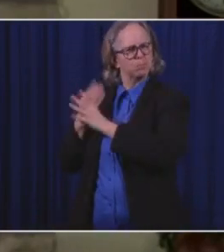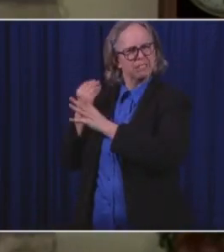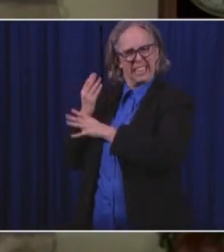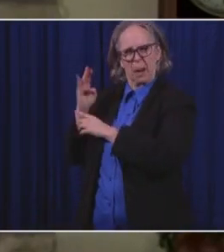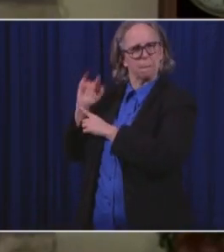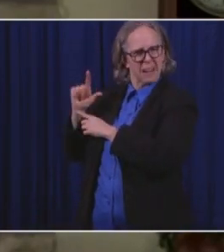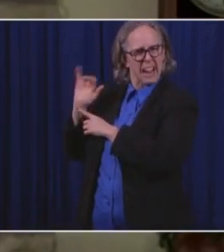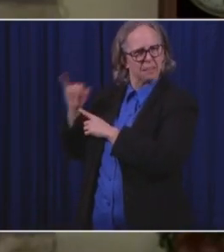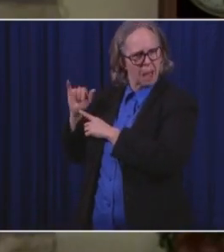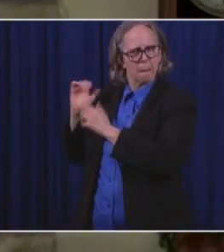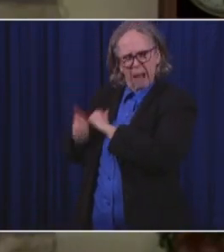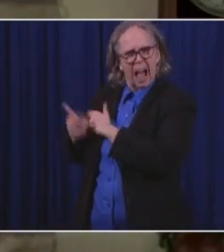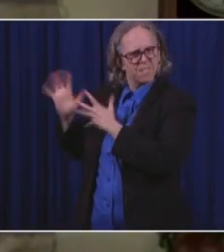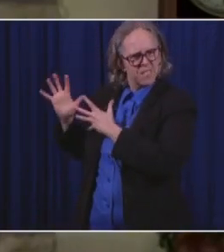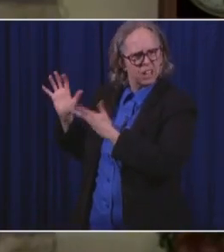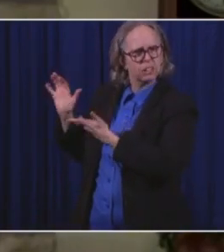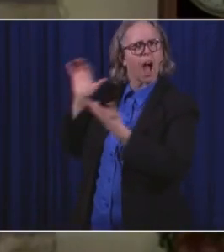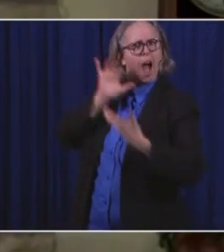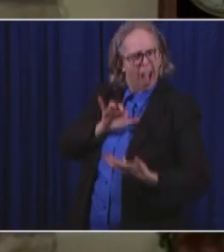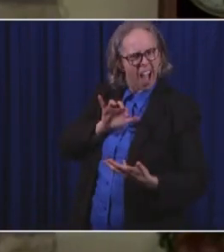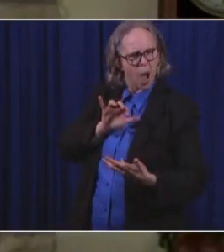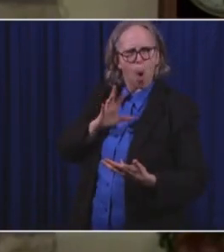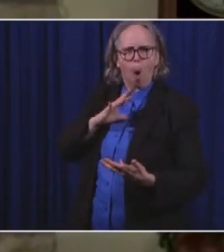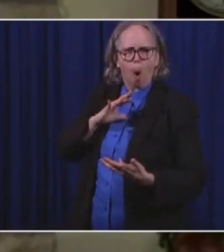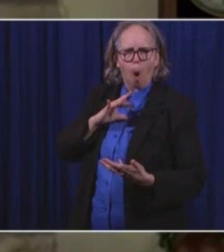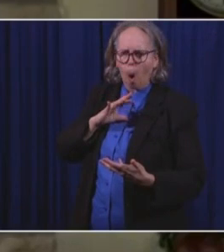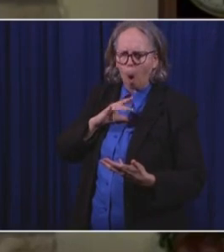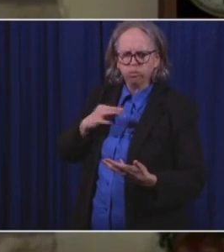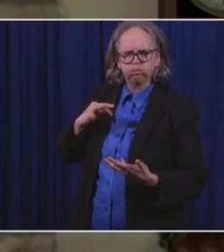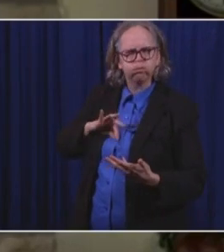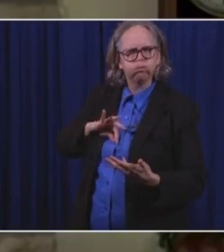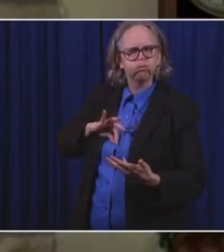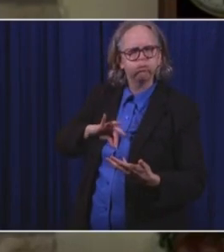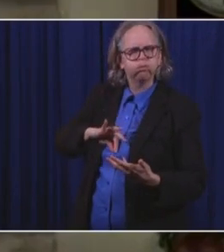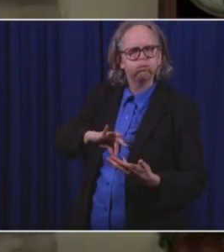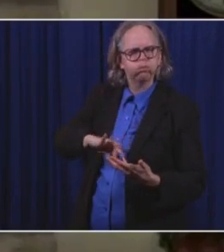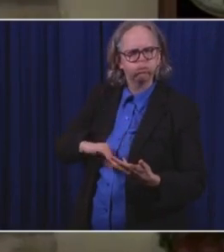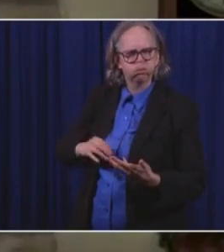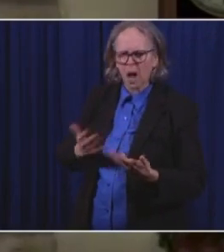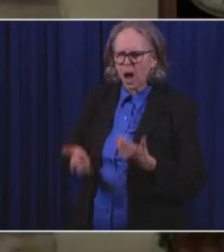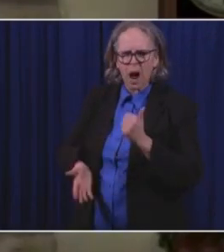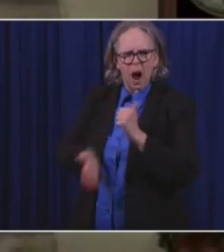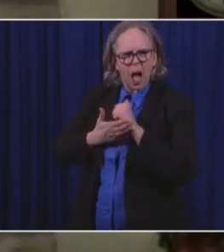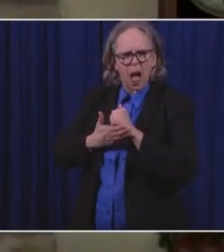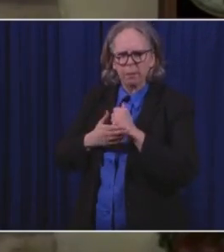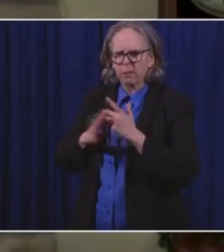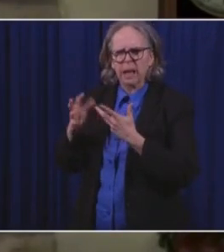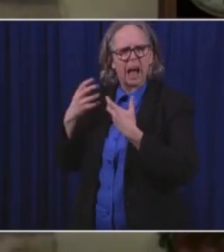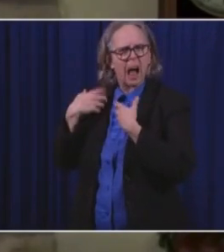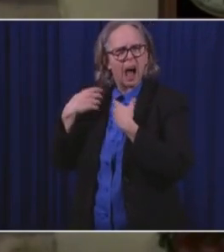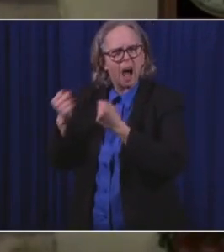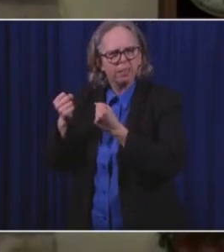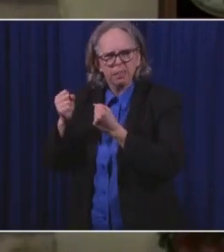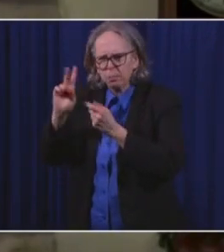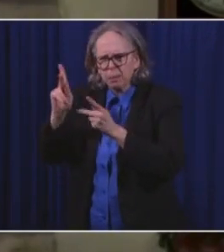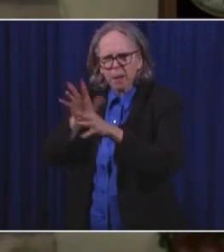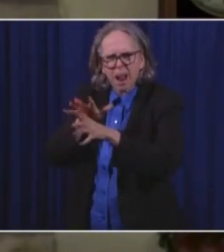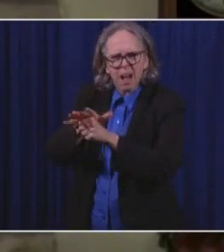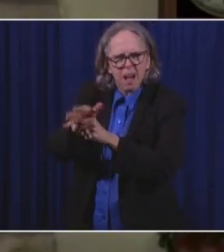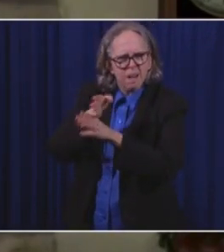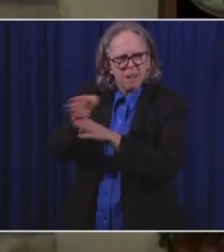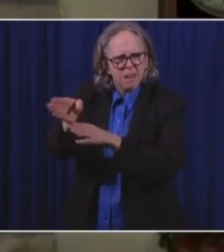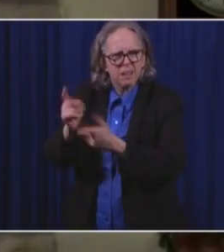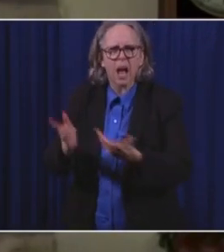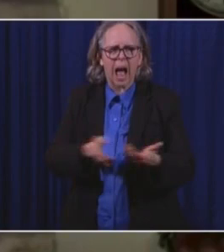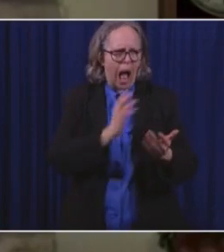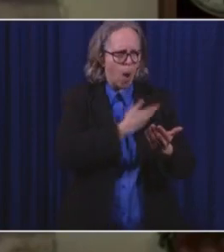phenomenal amount of good, not just from a health point of view, not just from the point of view of being able to